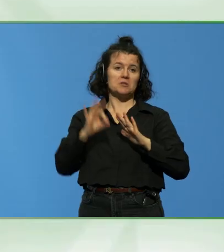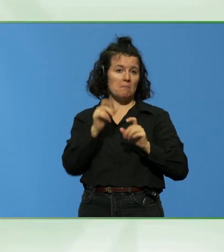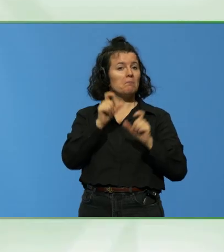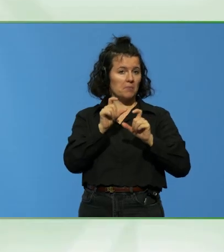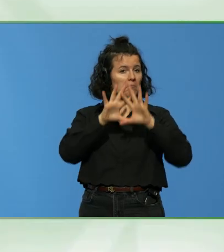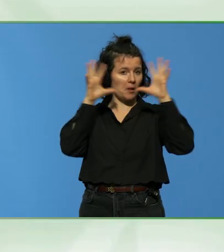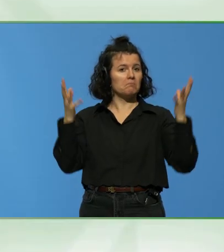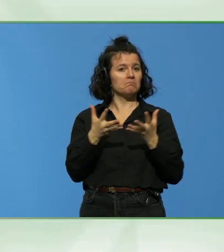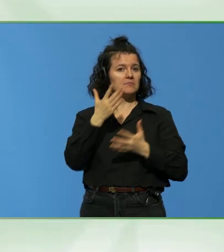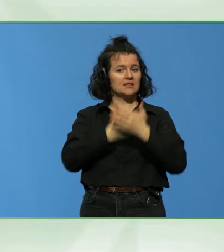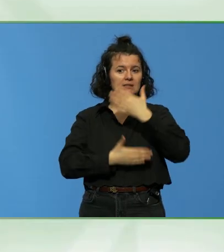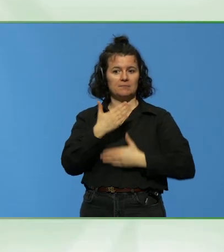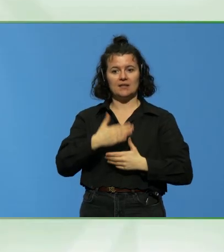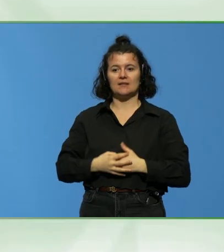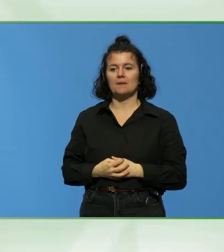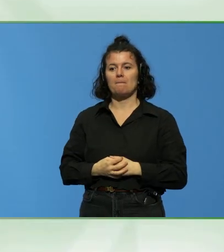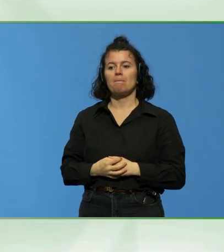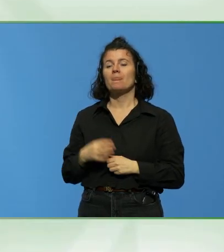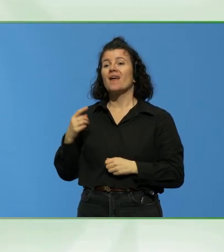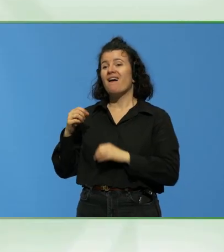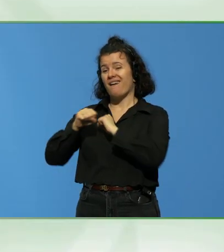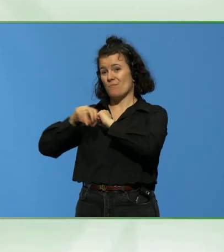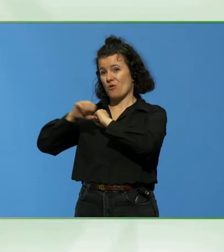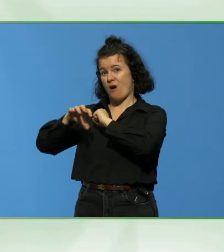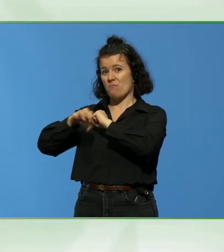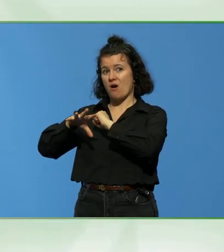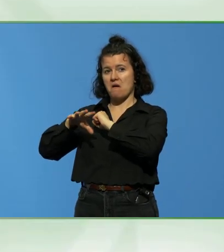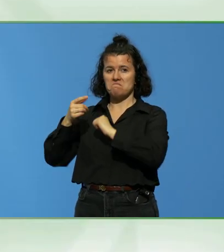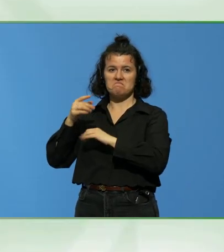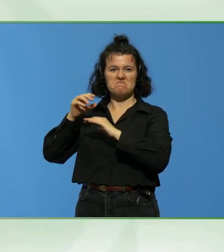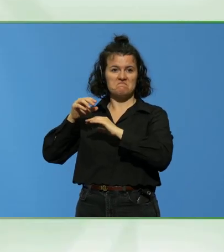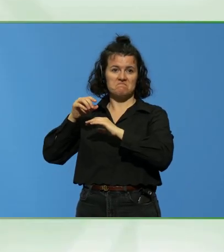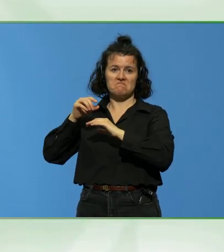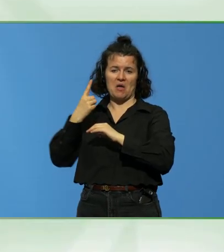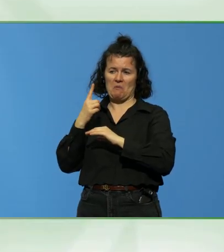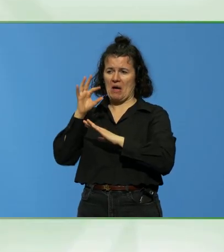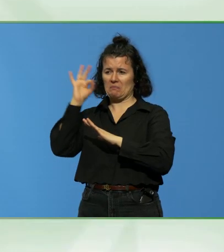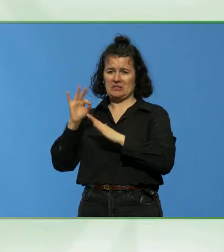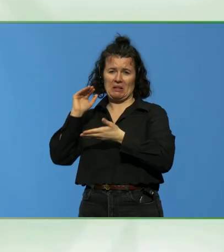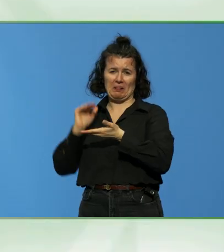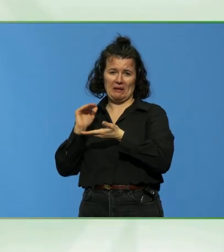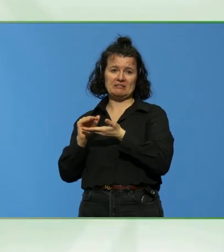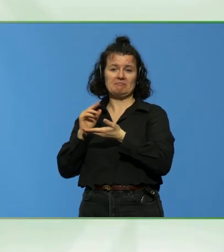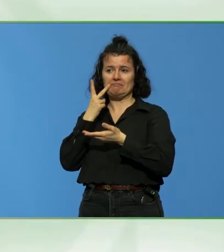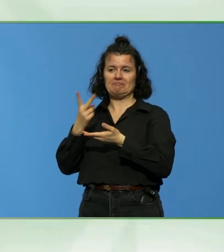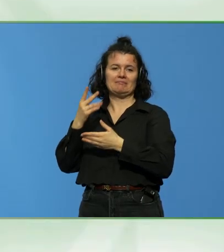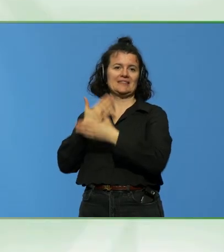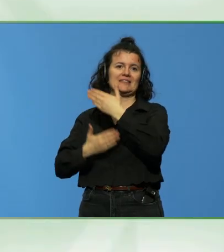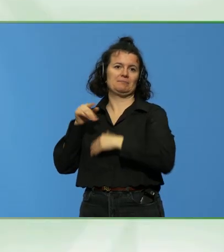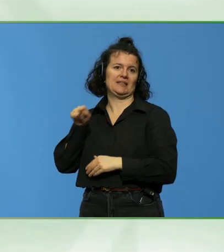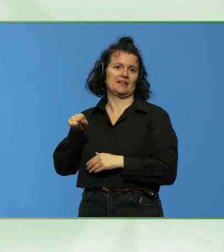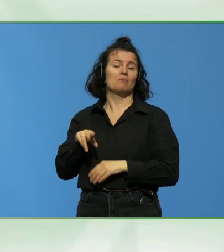people. And for my country in the UK, things are getting better, but it's